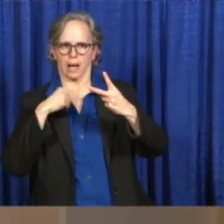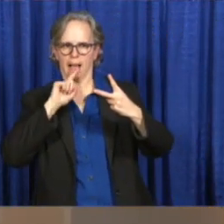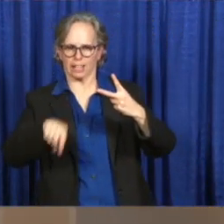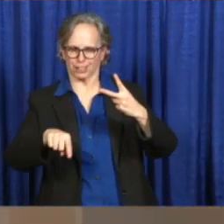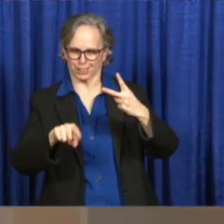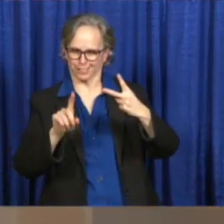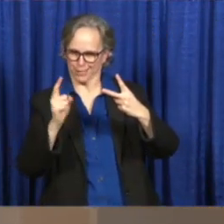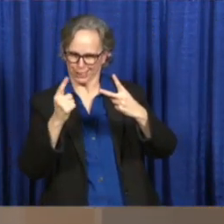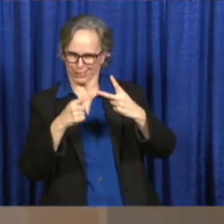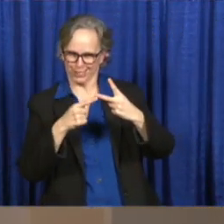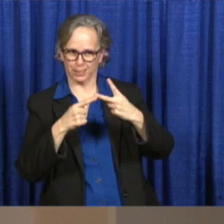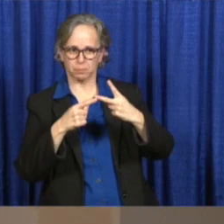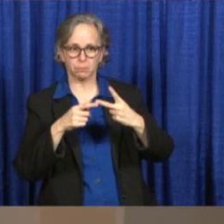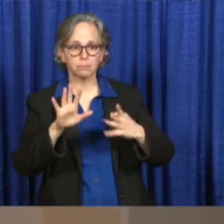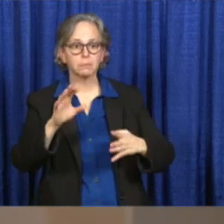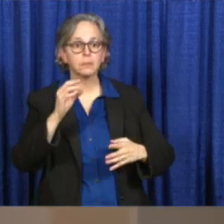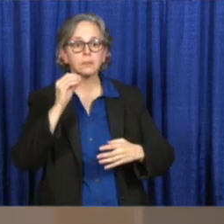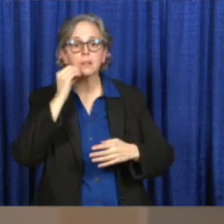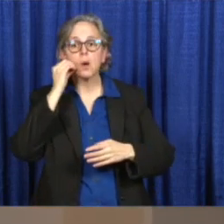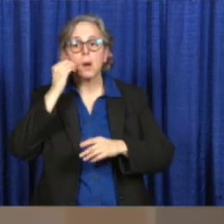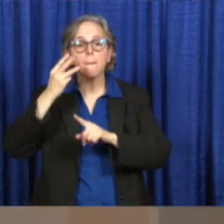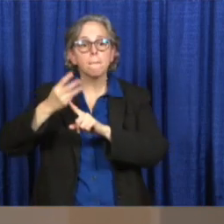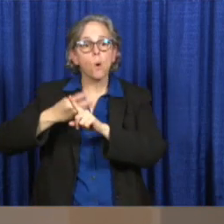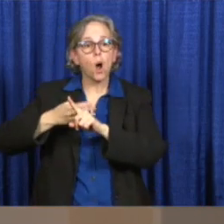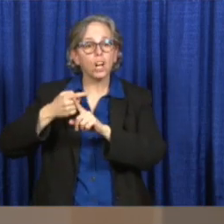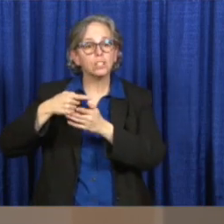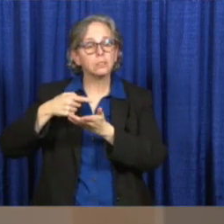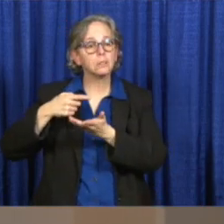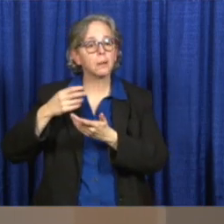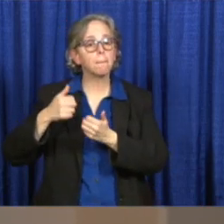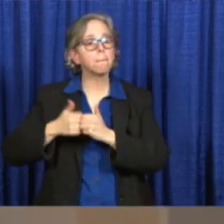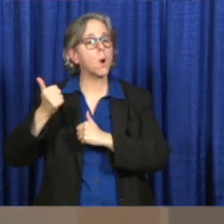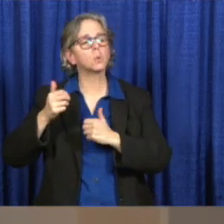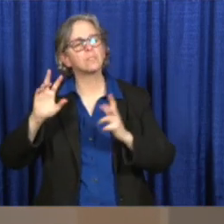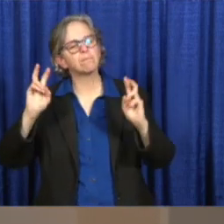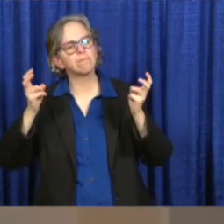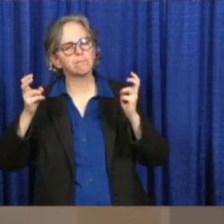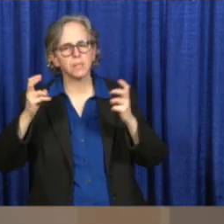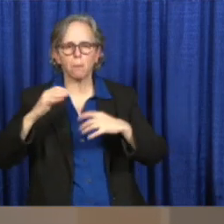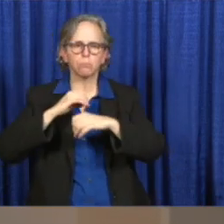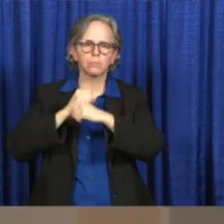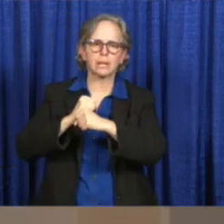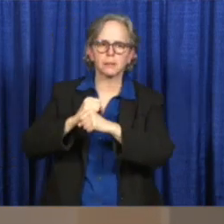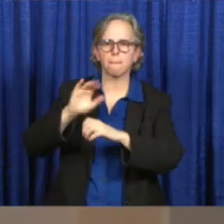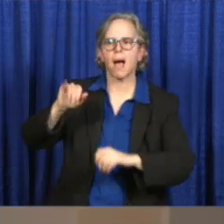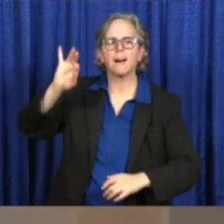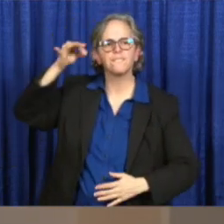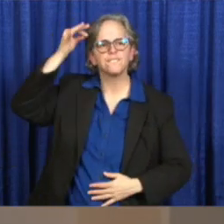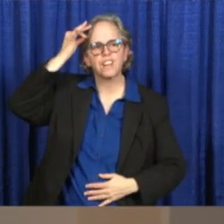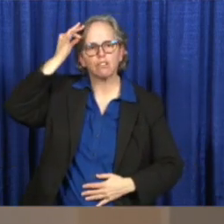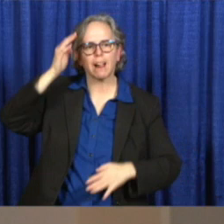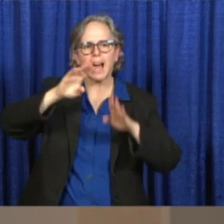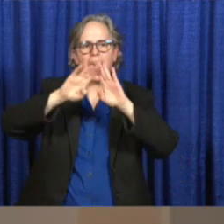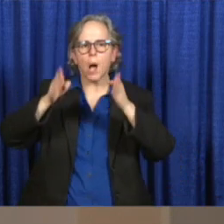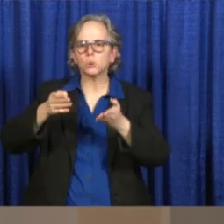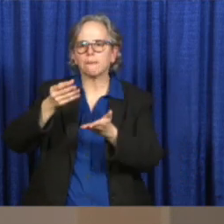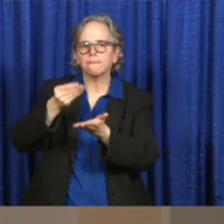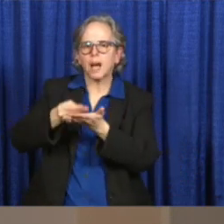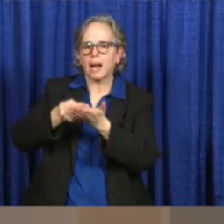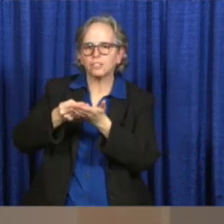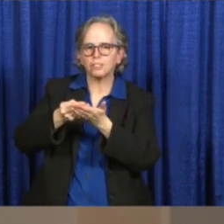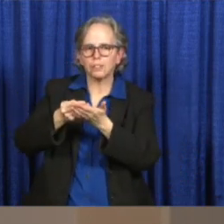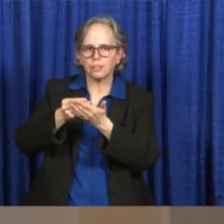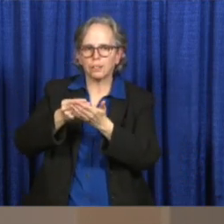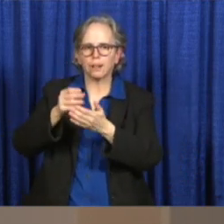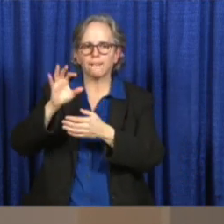Residential mortgages largely are covered under the Federal Housing Finance Authority under Fannie and Freddie, and that